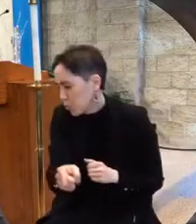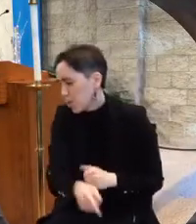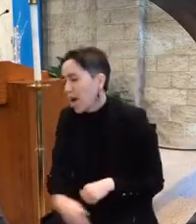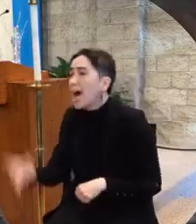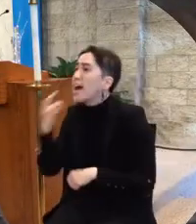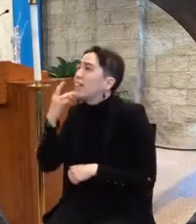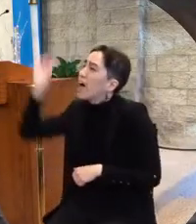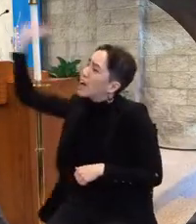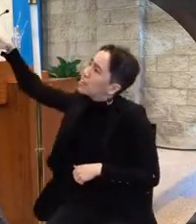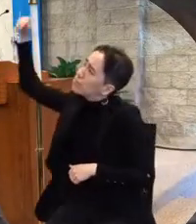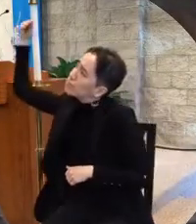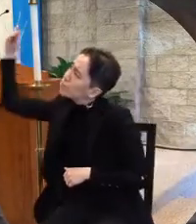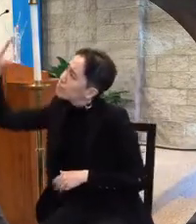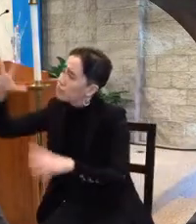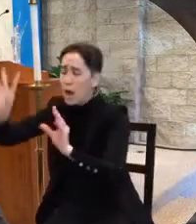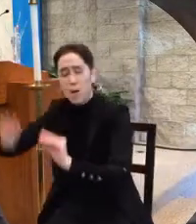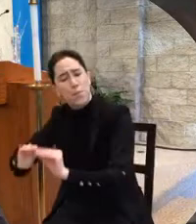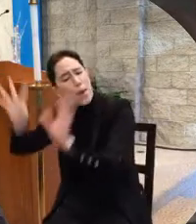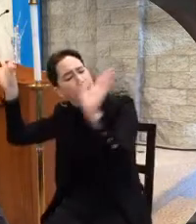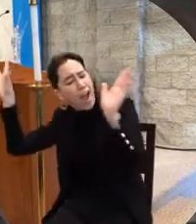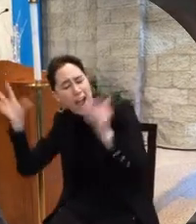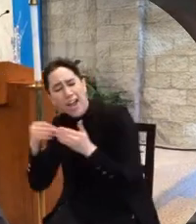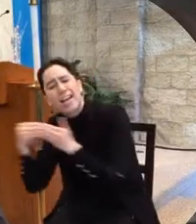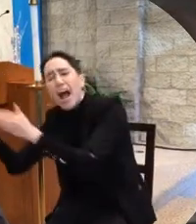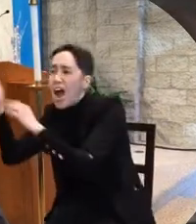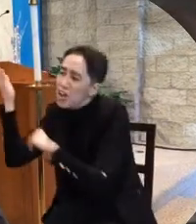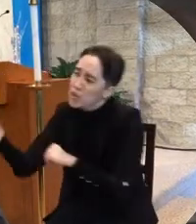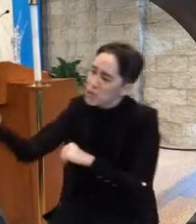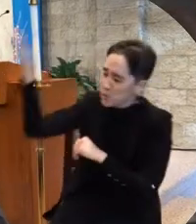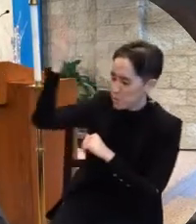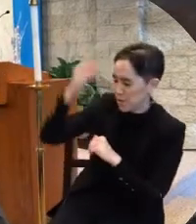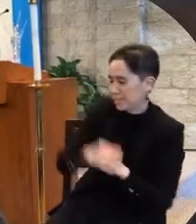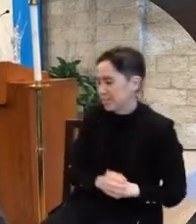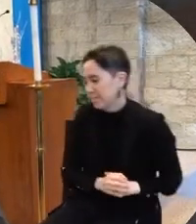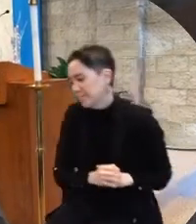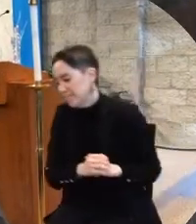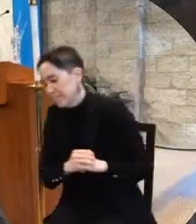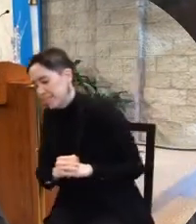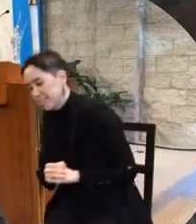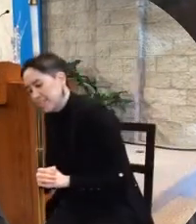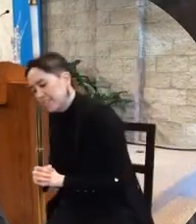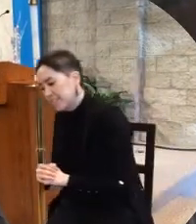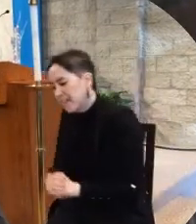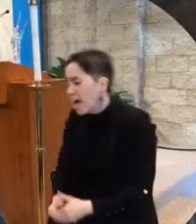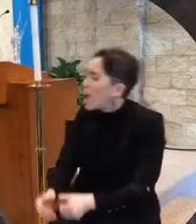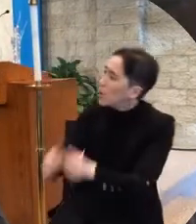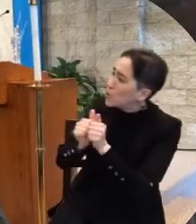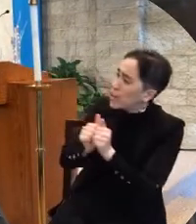Guiding light be strong. Feel the